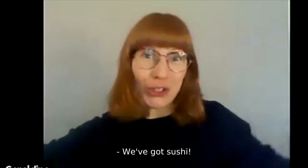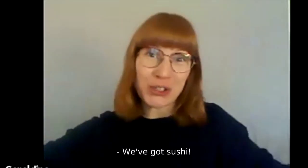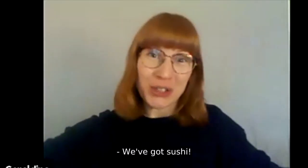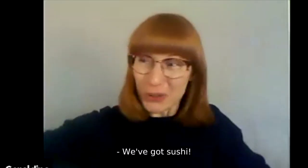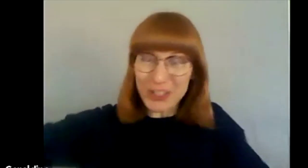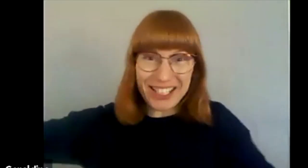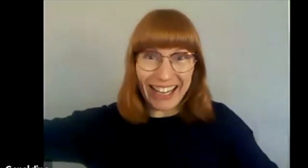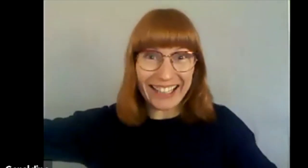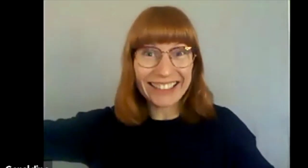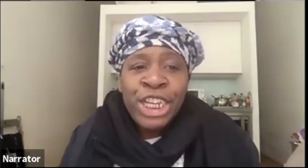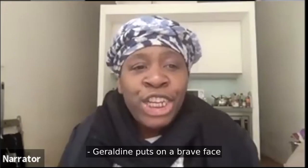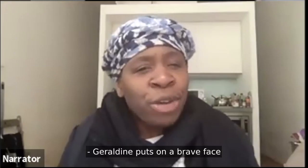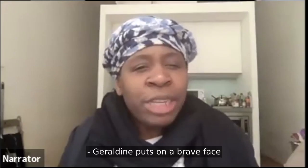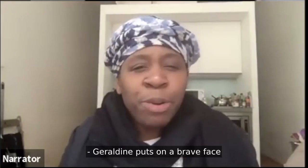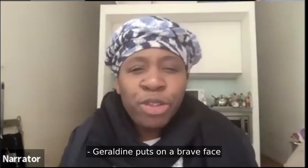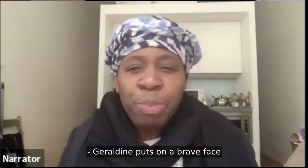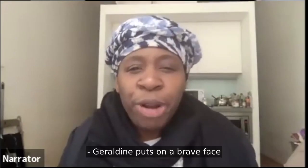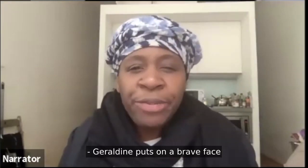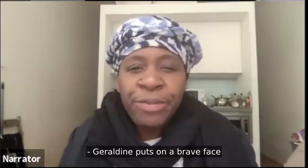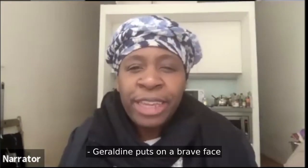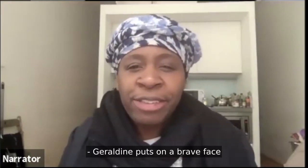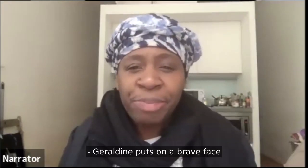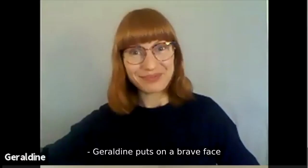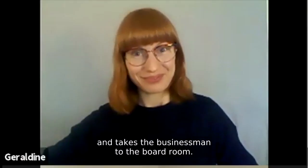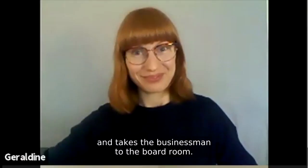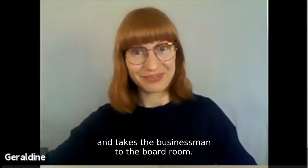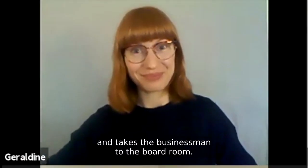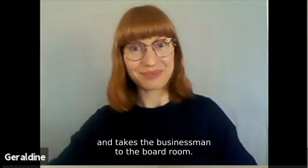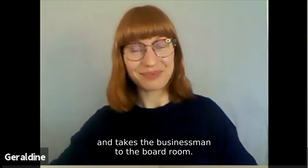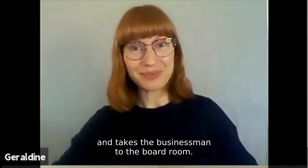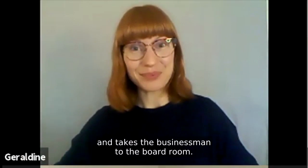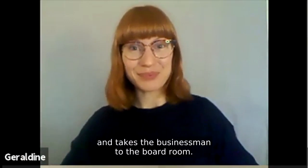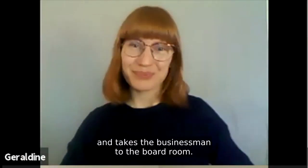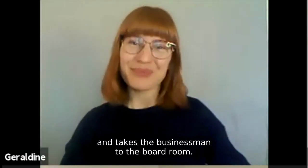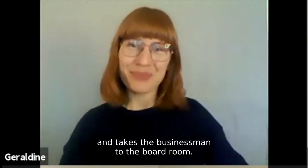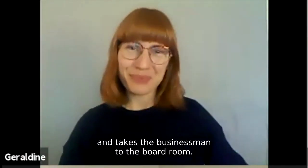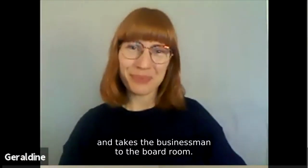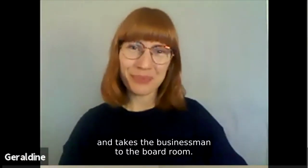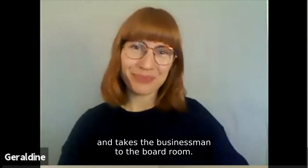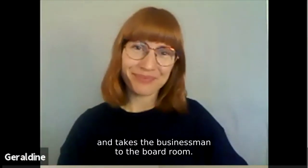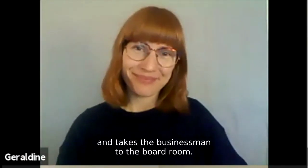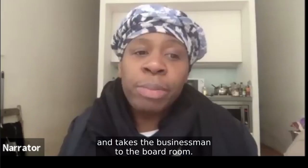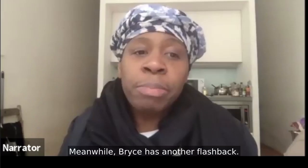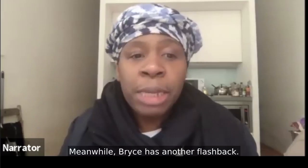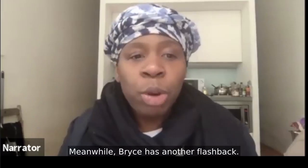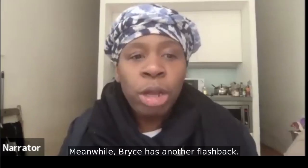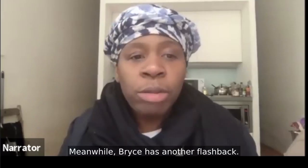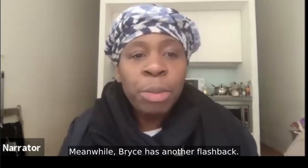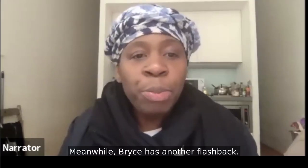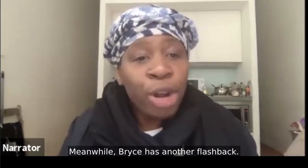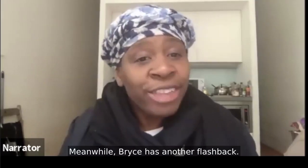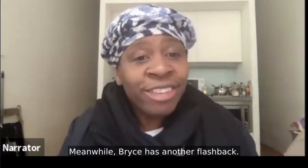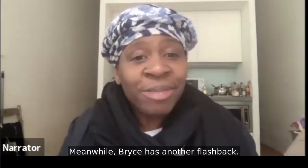got sushi. Geraldine puts on a brave face and takes the businessman to the boardroom.